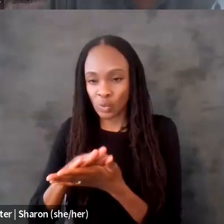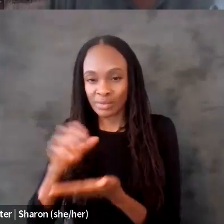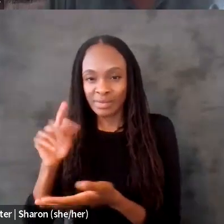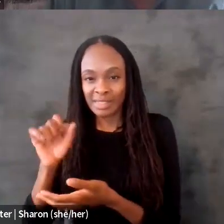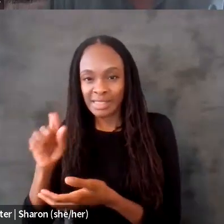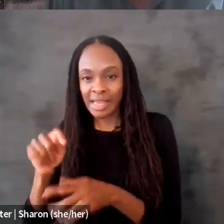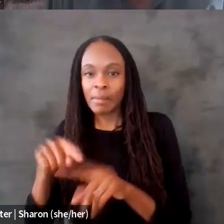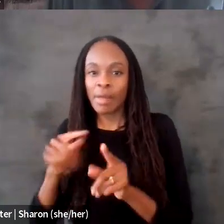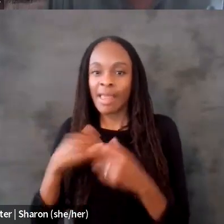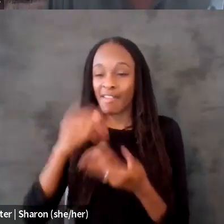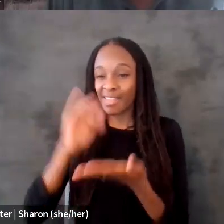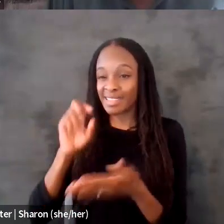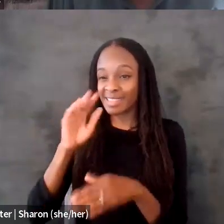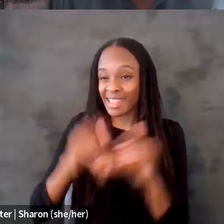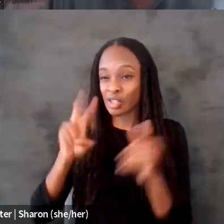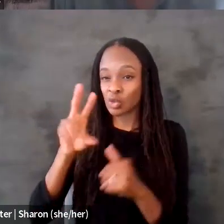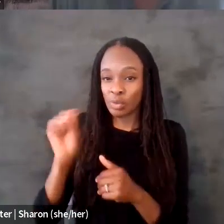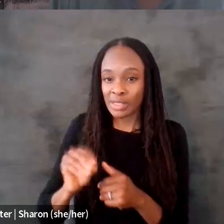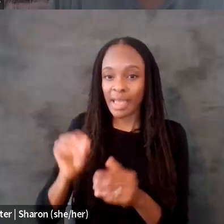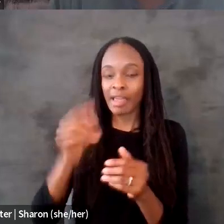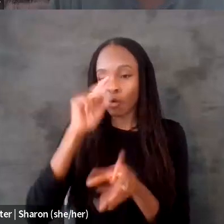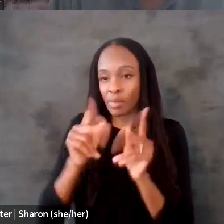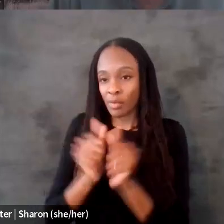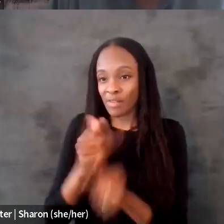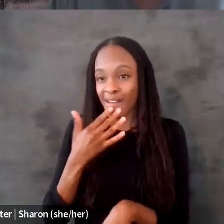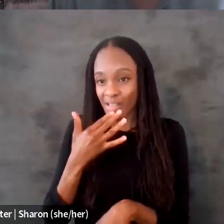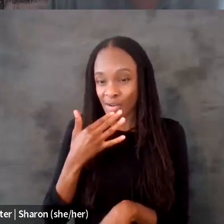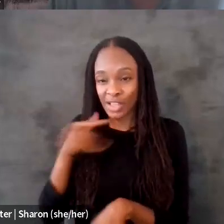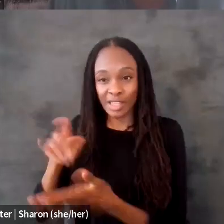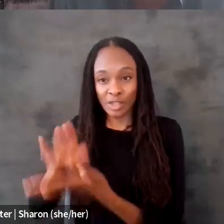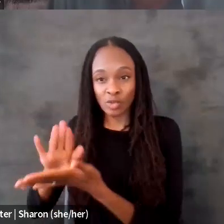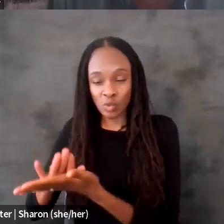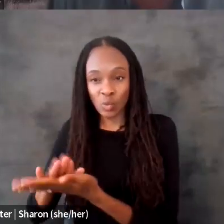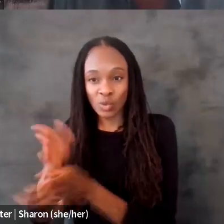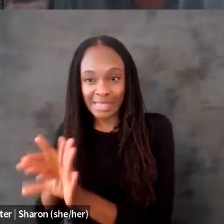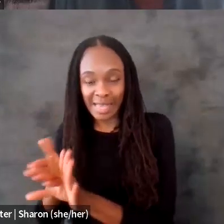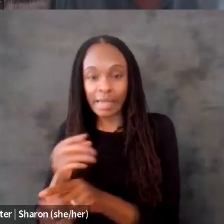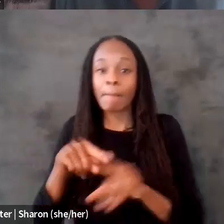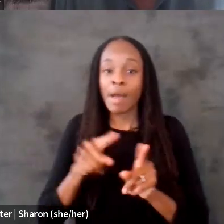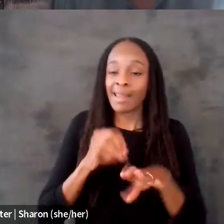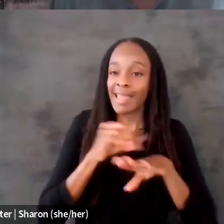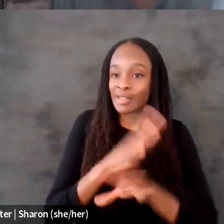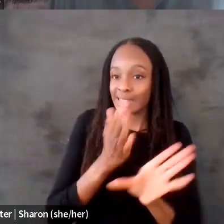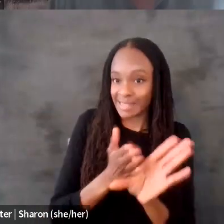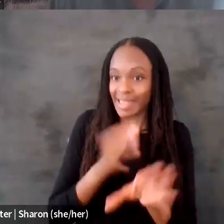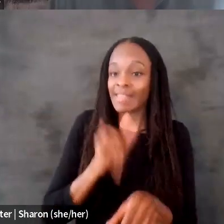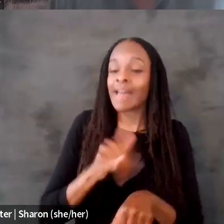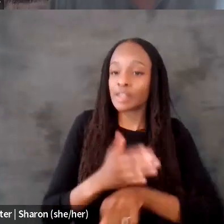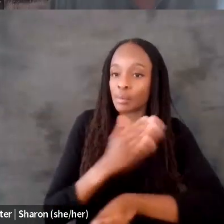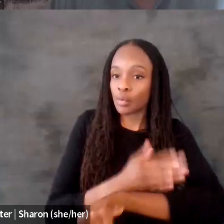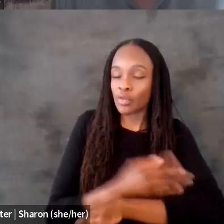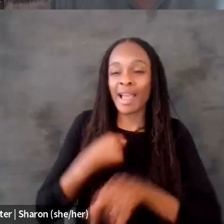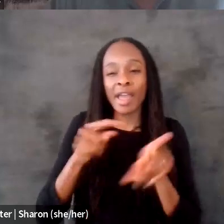of color within school psych, and not much better in counseling psych. It's improving. And I also noticed